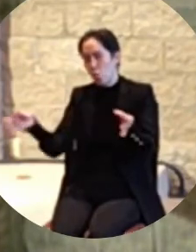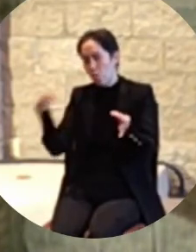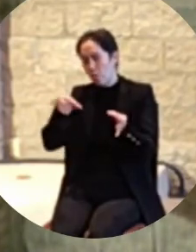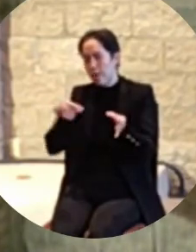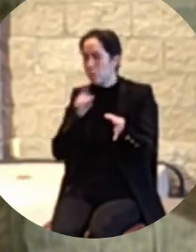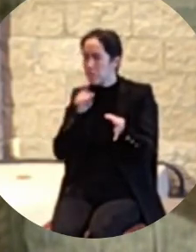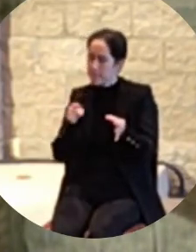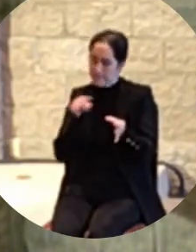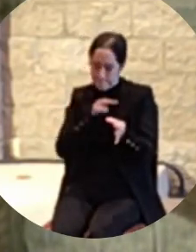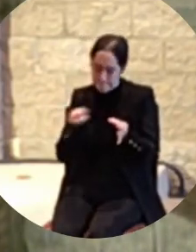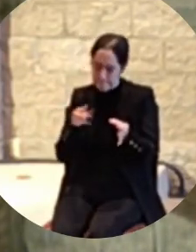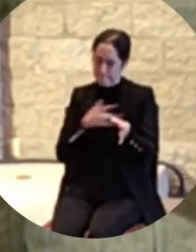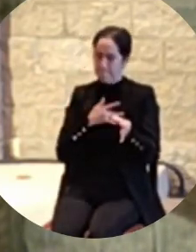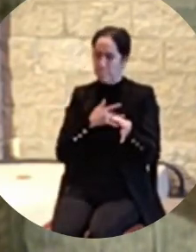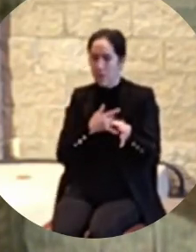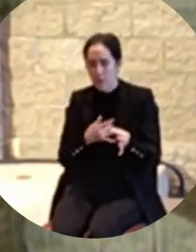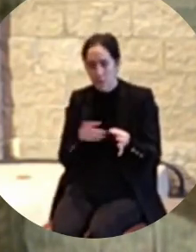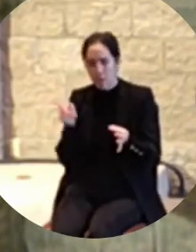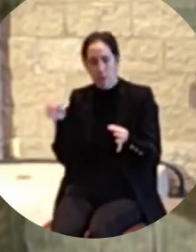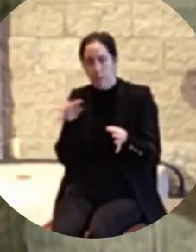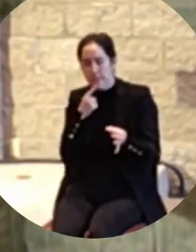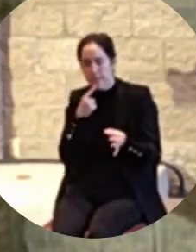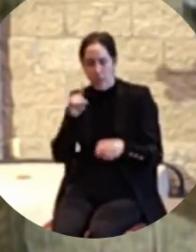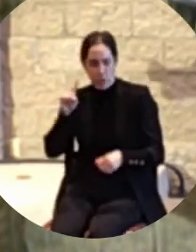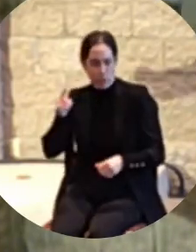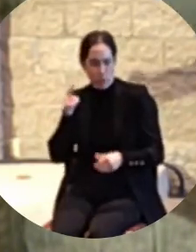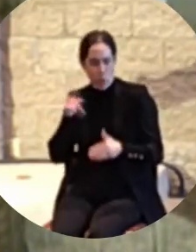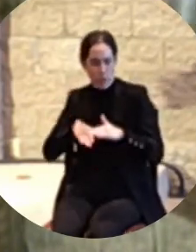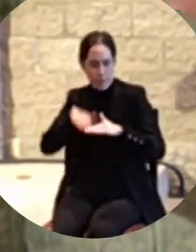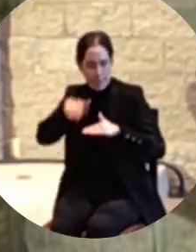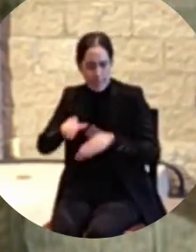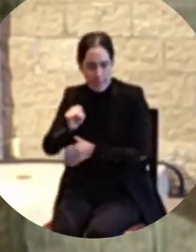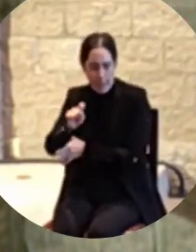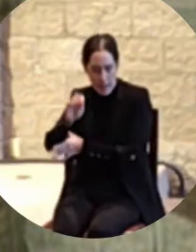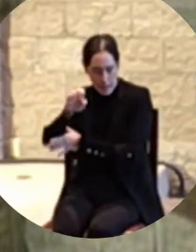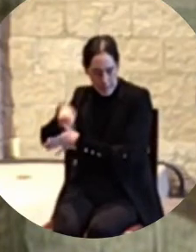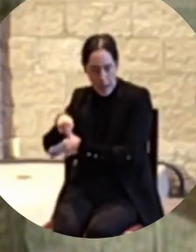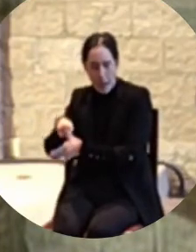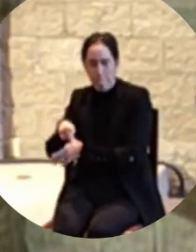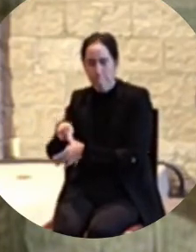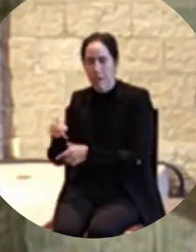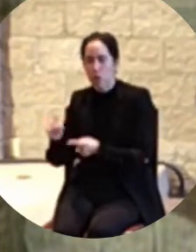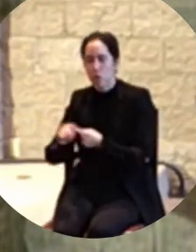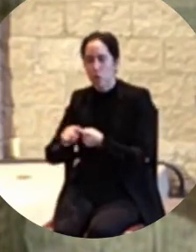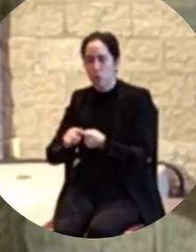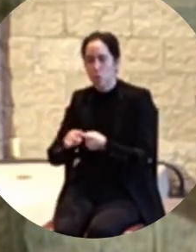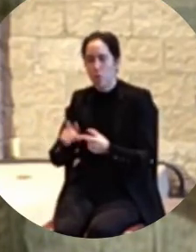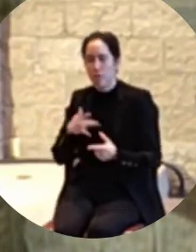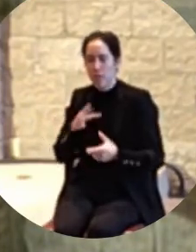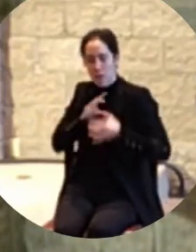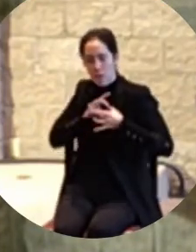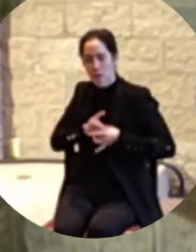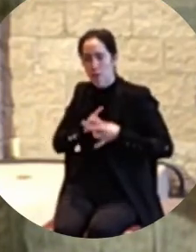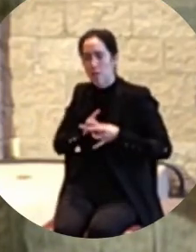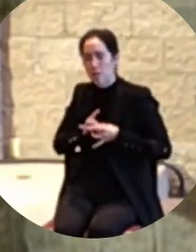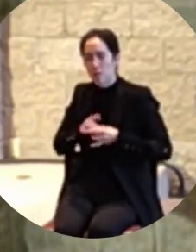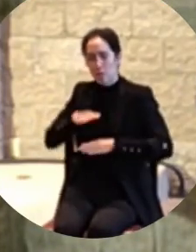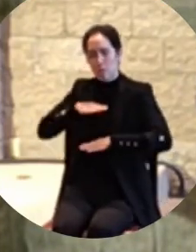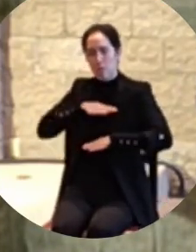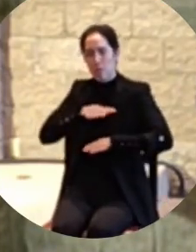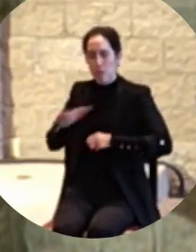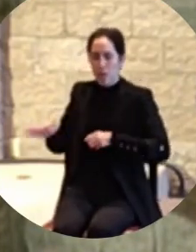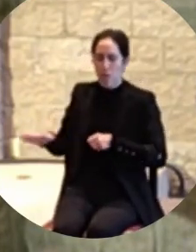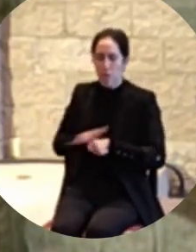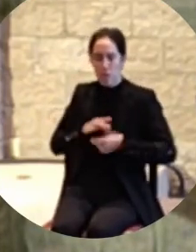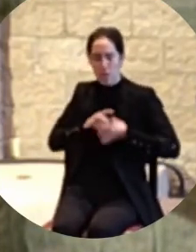is seeing the distinction between you and your experience. When you confuse yourself with